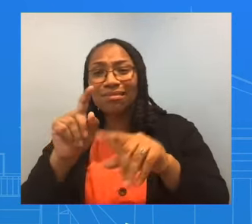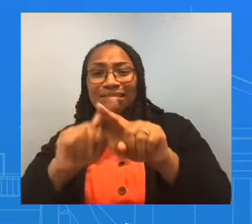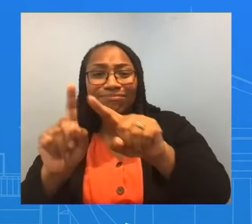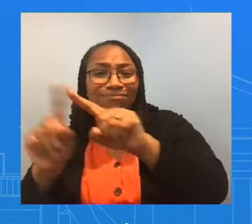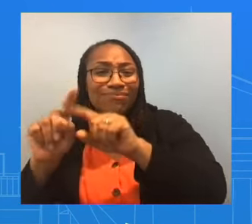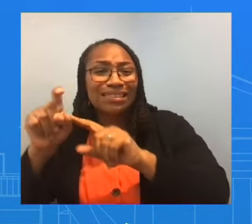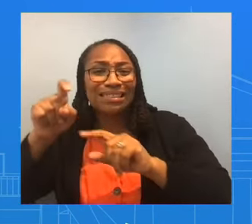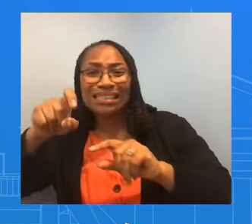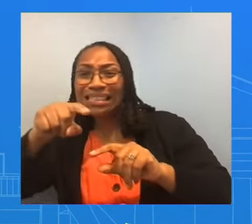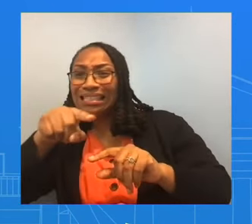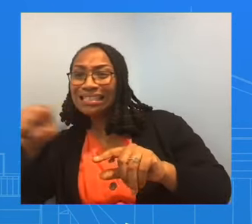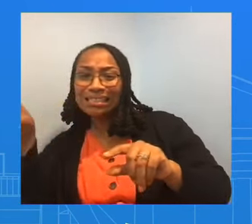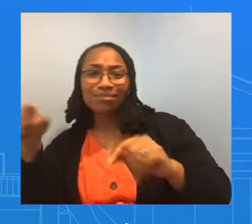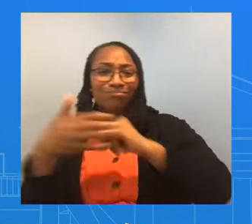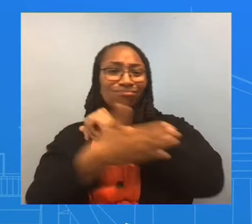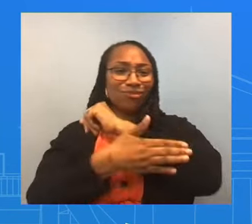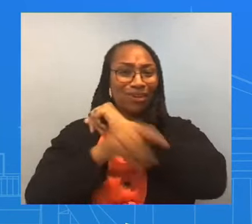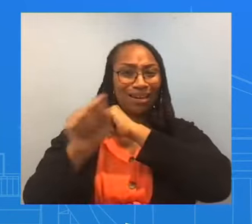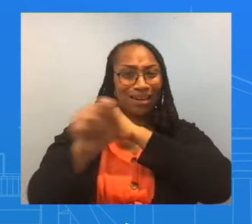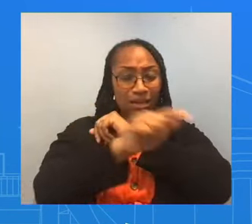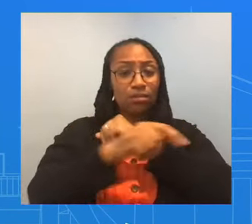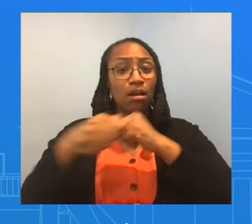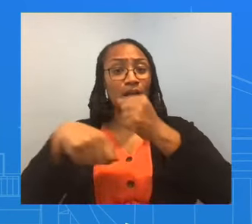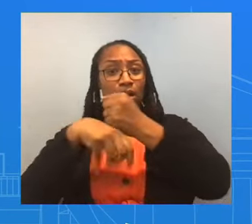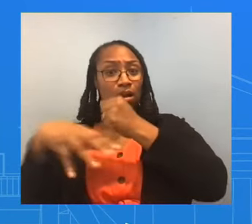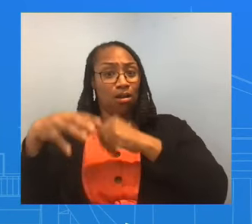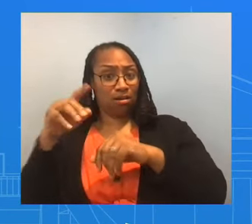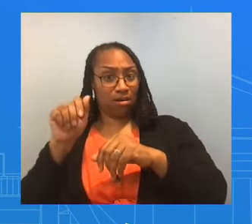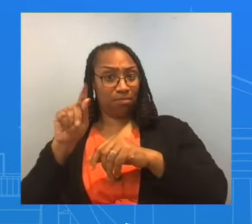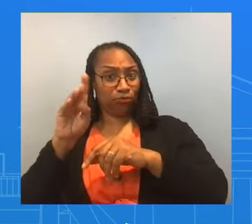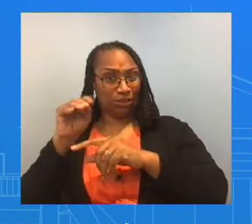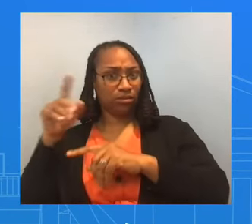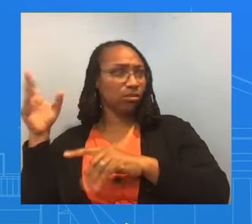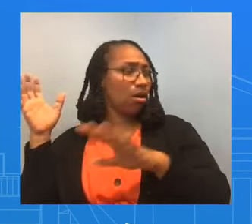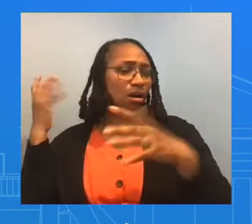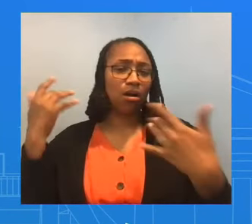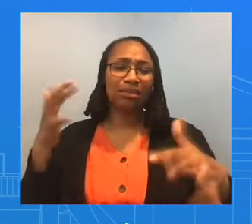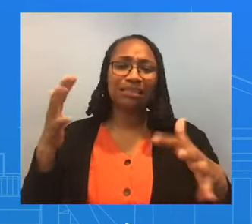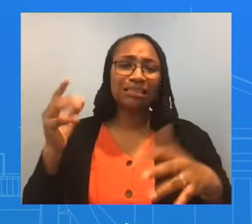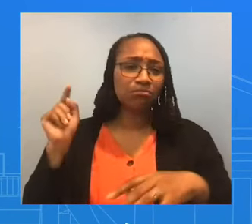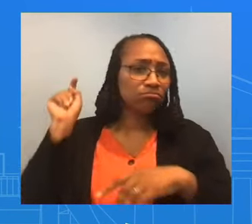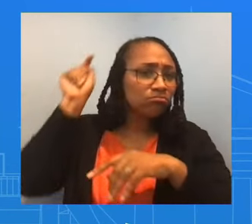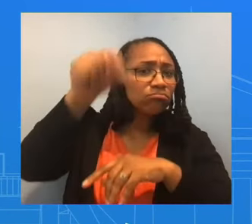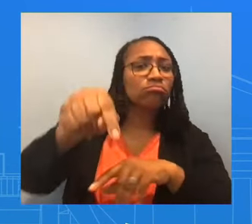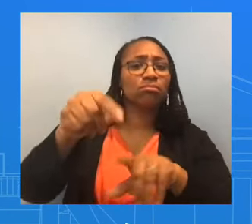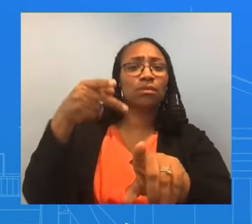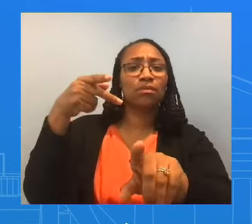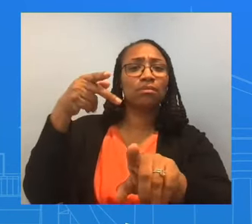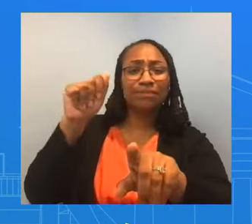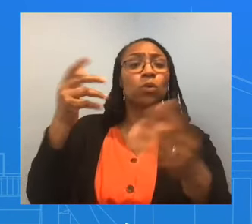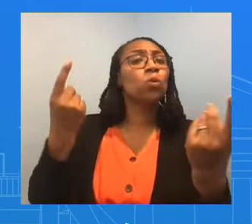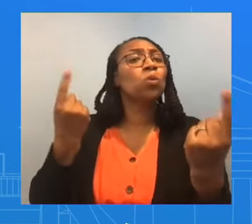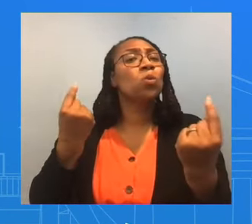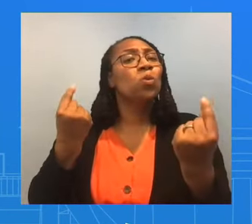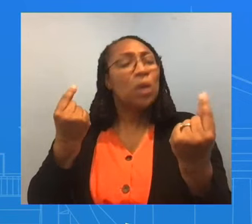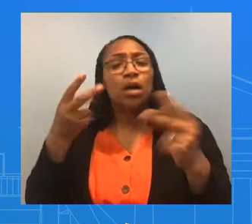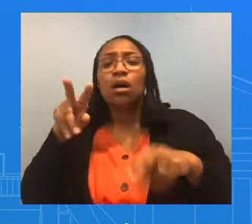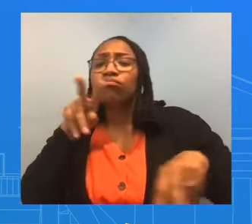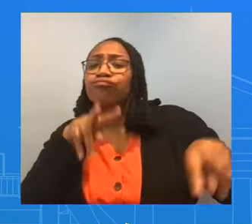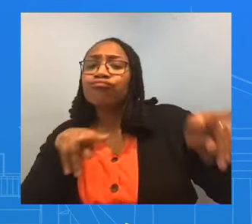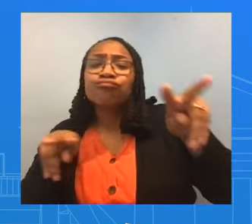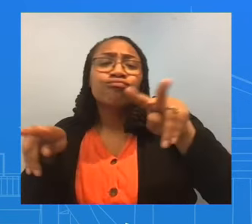will be in Philadelphia today on the site to kind of take a look at exactly what happened with the collapse. And so he certainly will